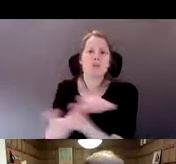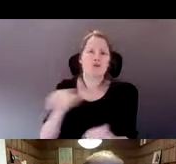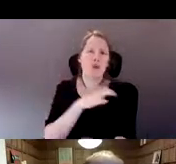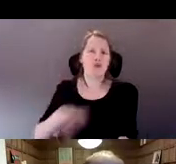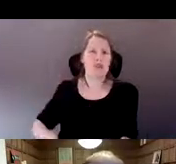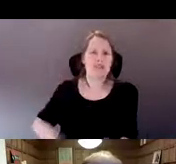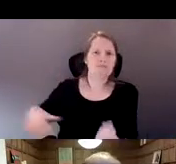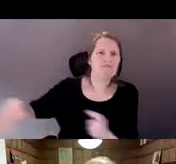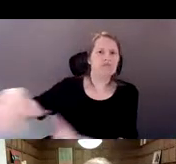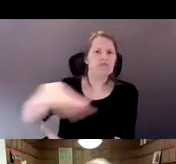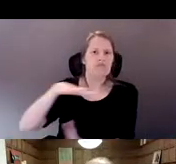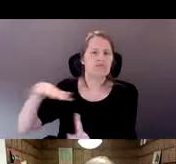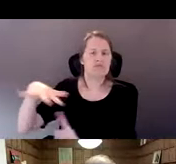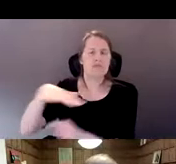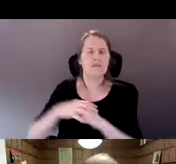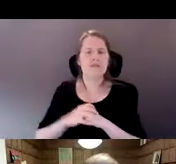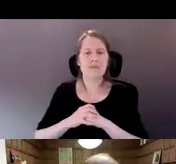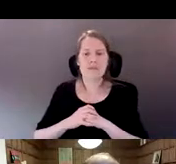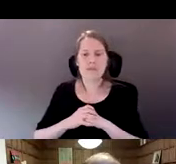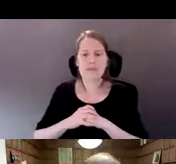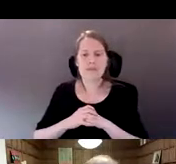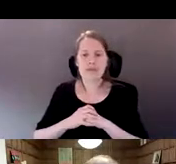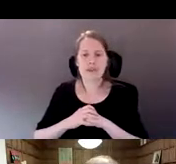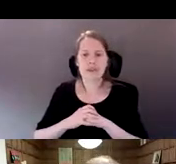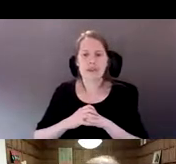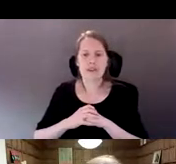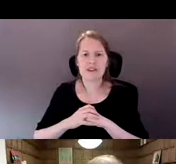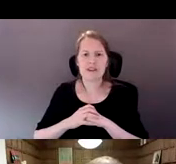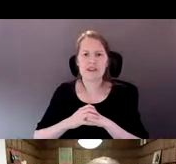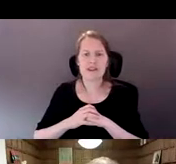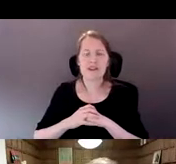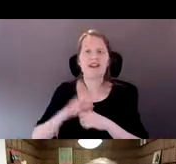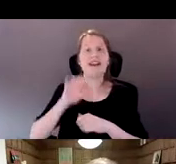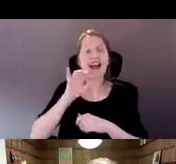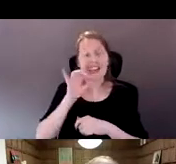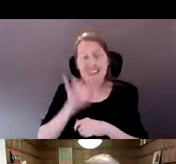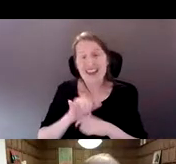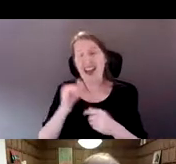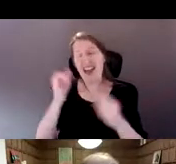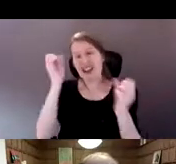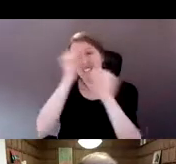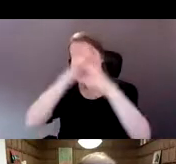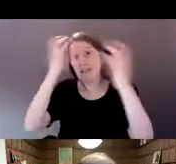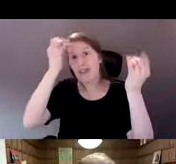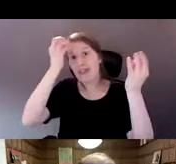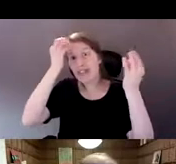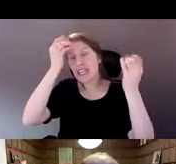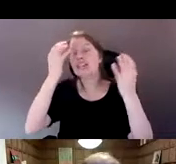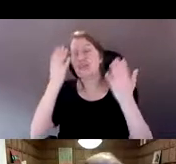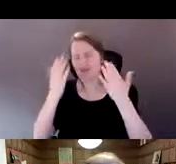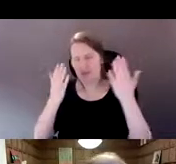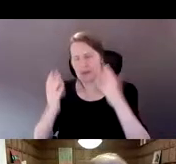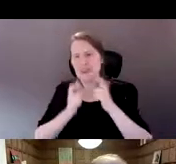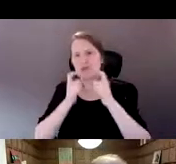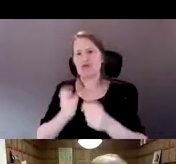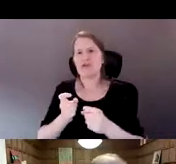fact, such thinking with Judaism is doubtless contributing today to the conditions that have turned every